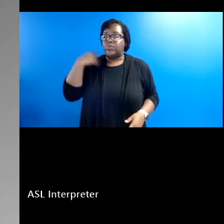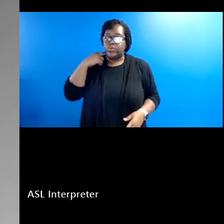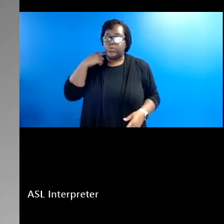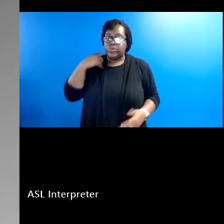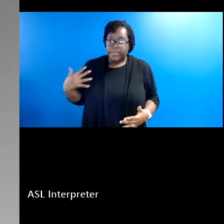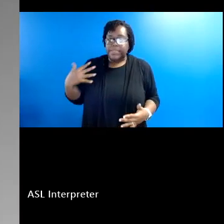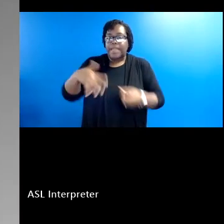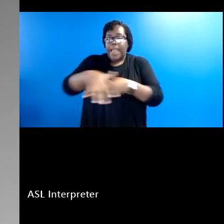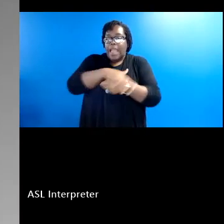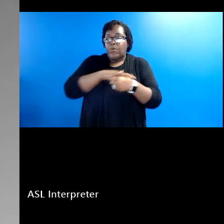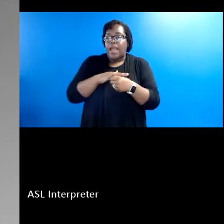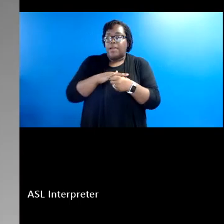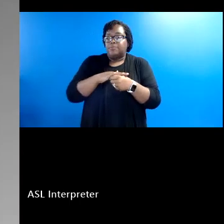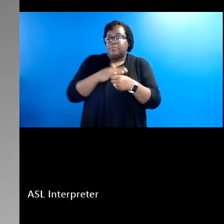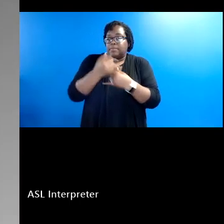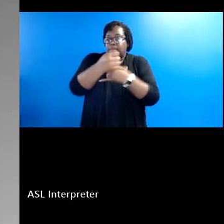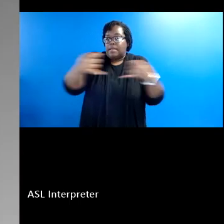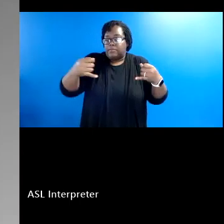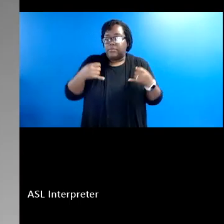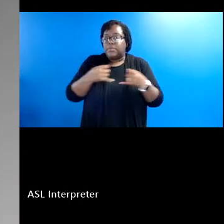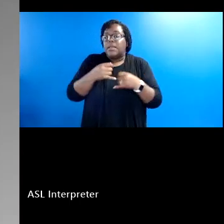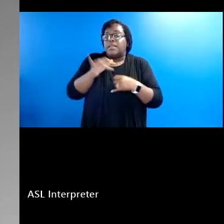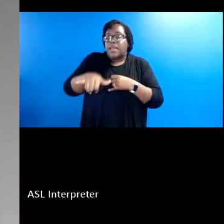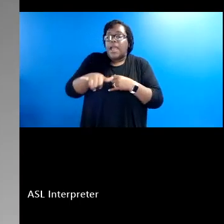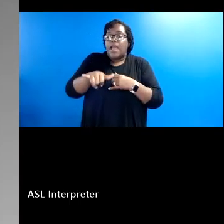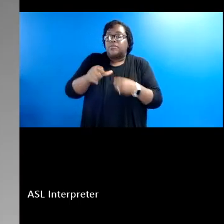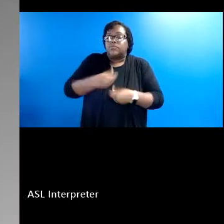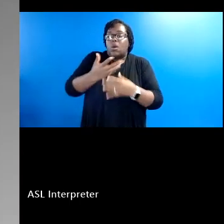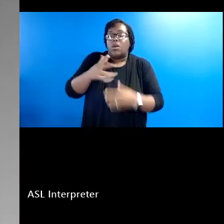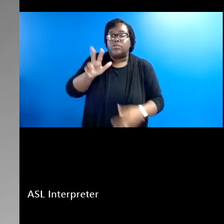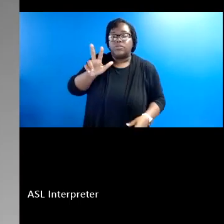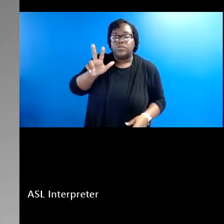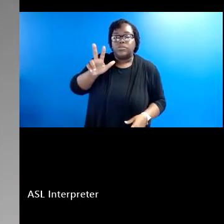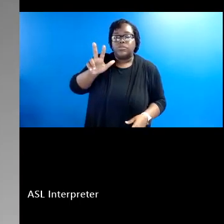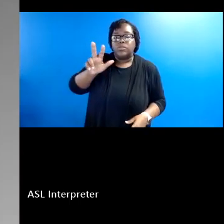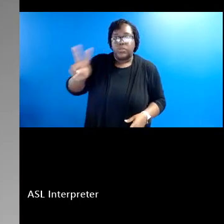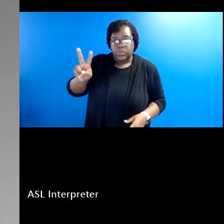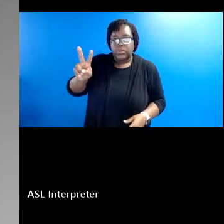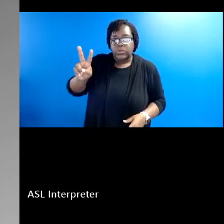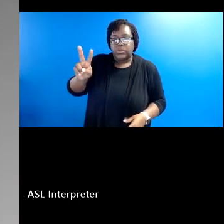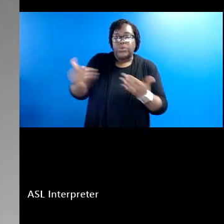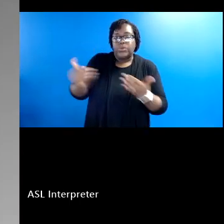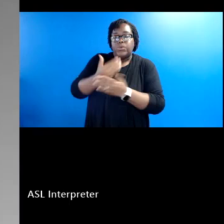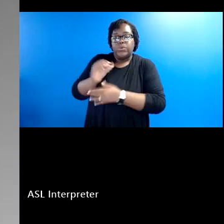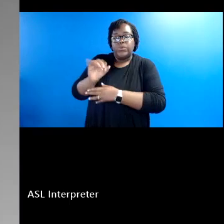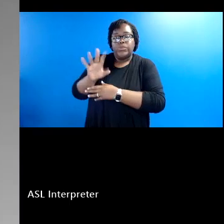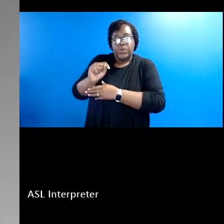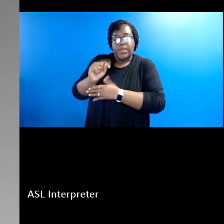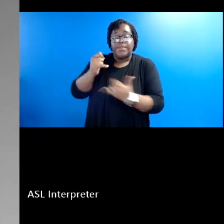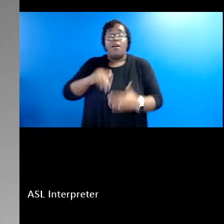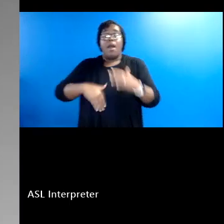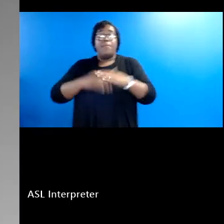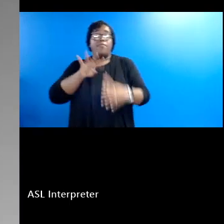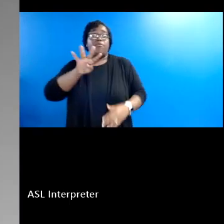area boundaries, and that resulted in 32 new hits, including up to 47,000 customers that are now potentially